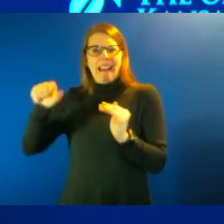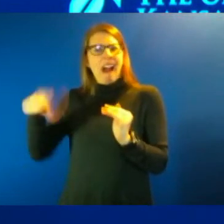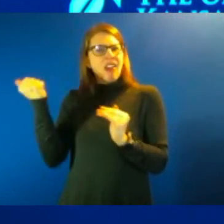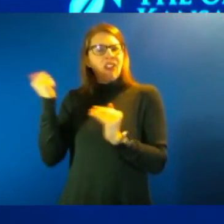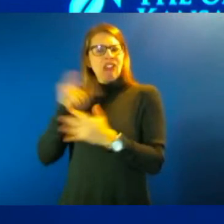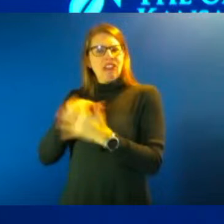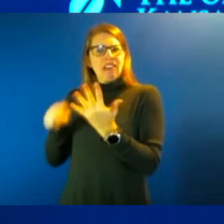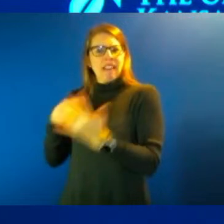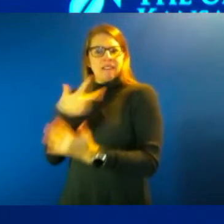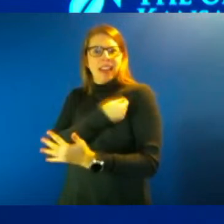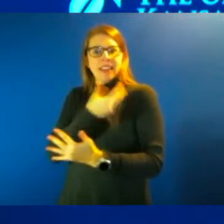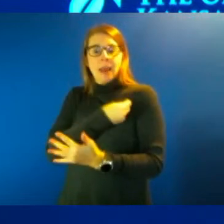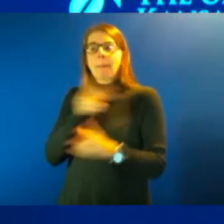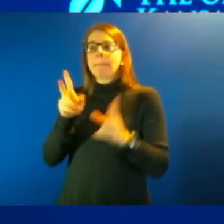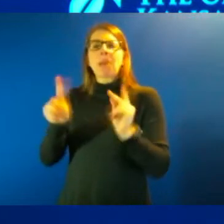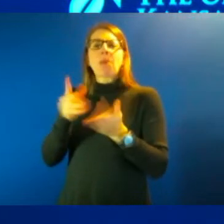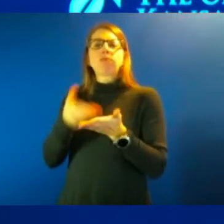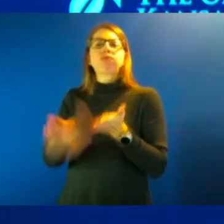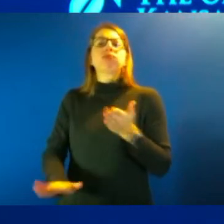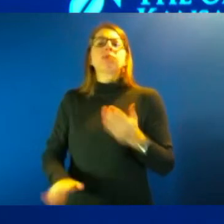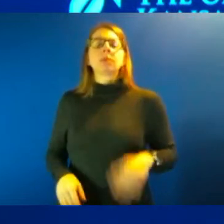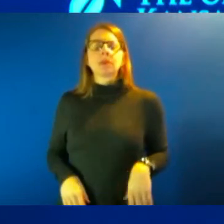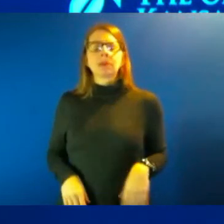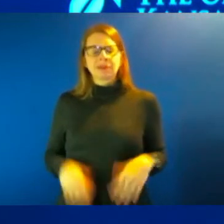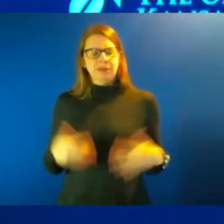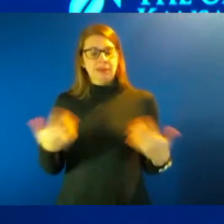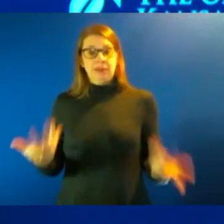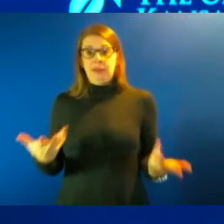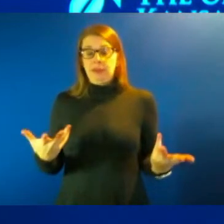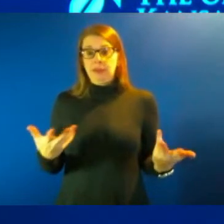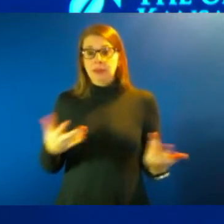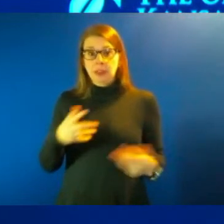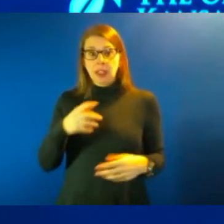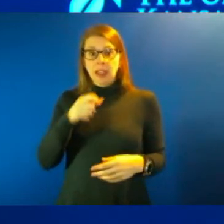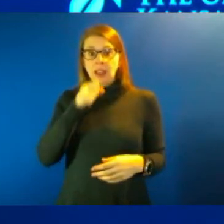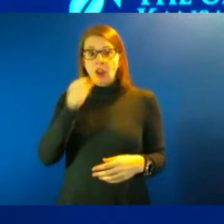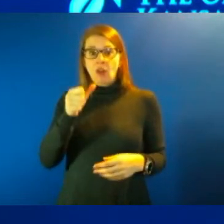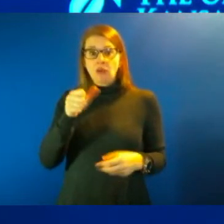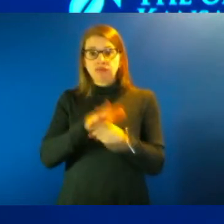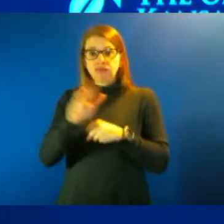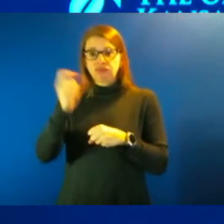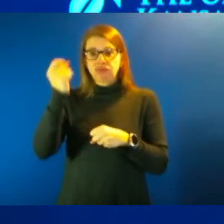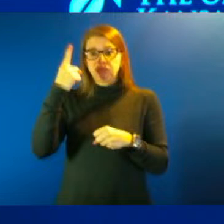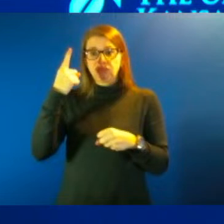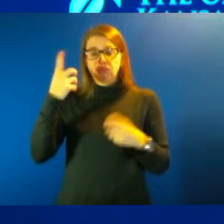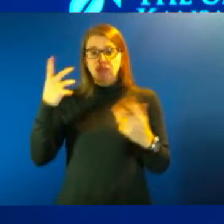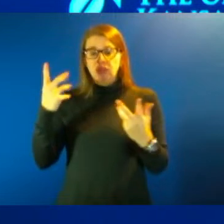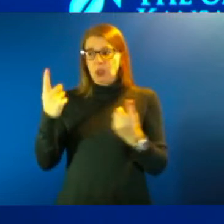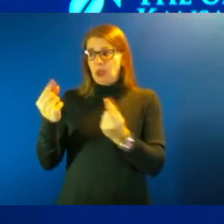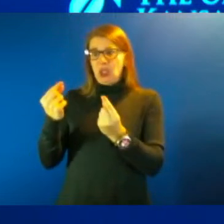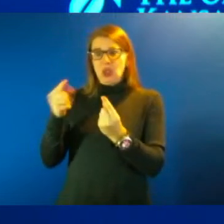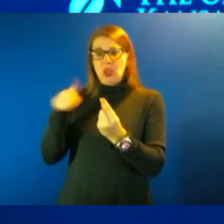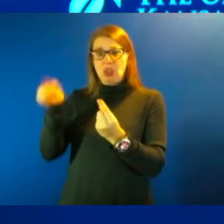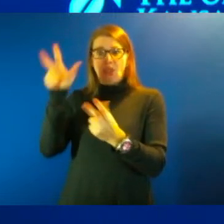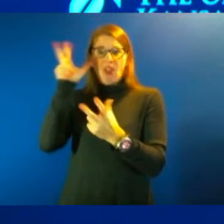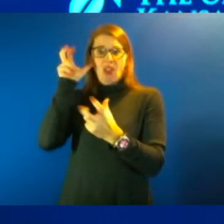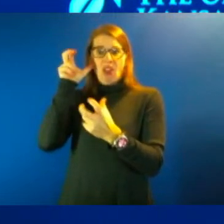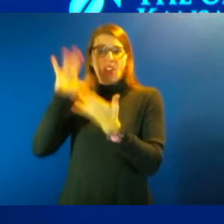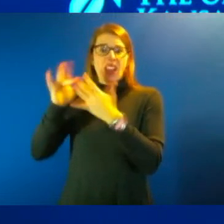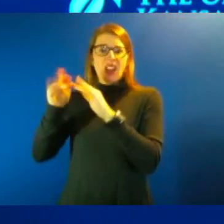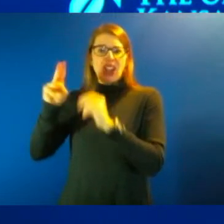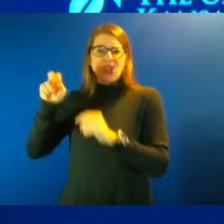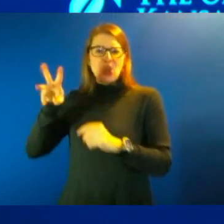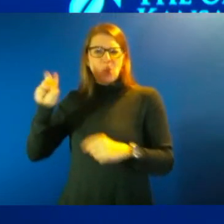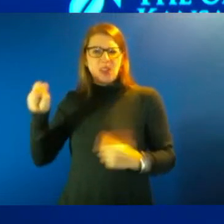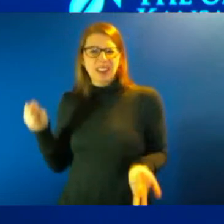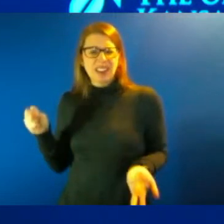yet people will still not take it. It's like, okay, well, I don't really fully understand it, because what you're really doing is just listening to internet news, and that is